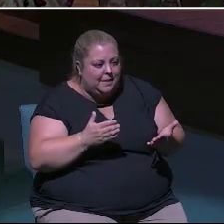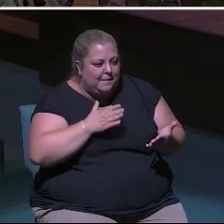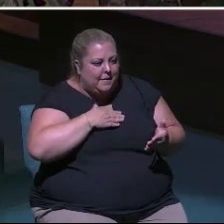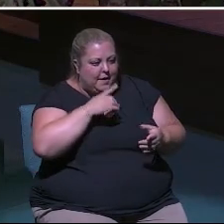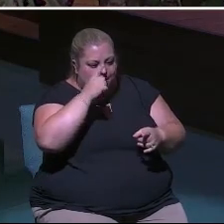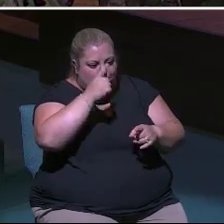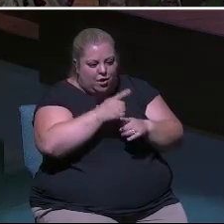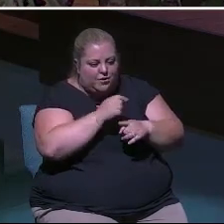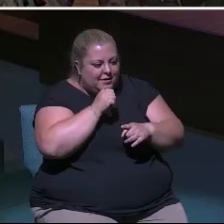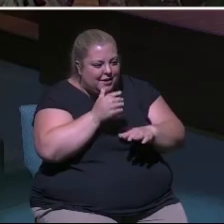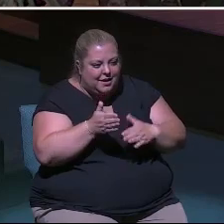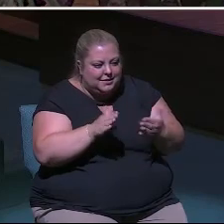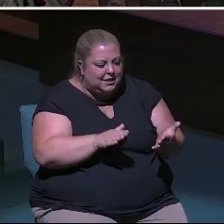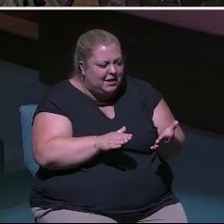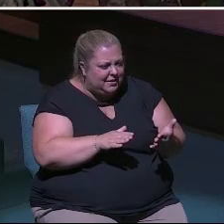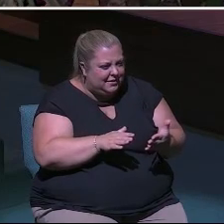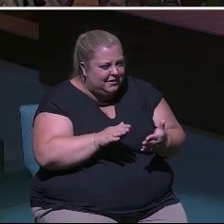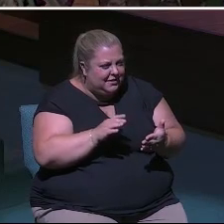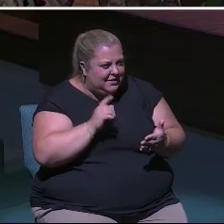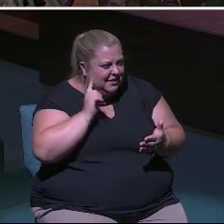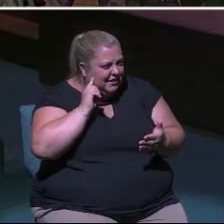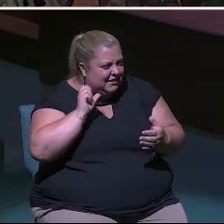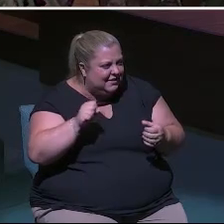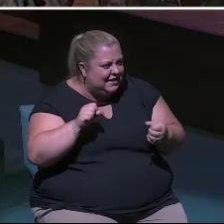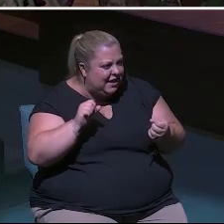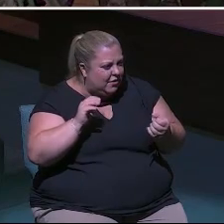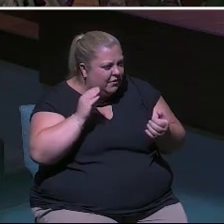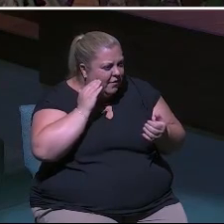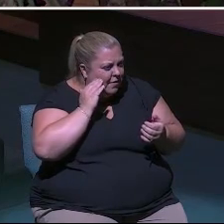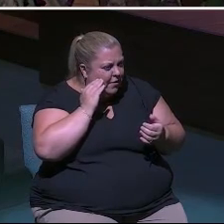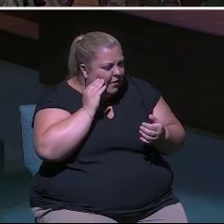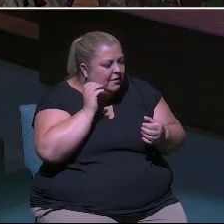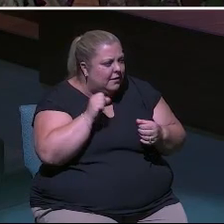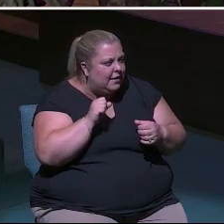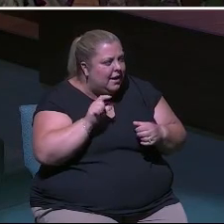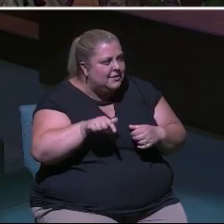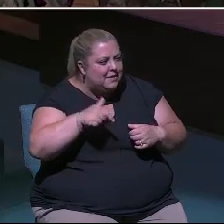familiar? Somebody else just said that, didn't they?